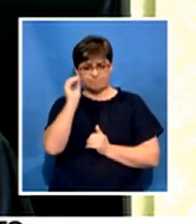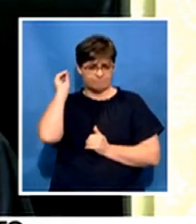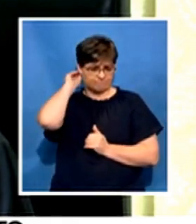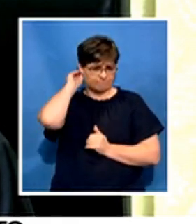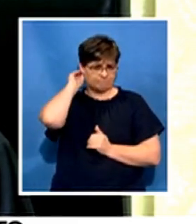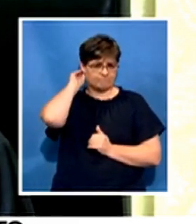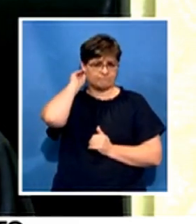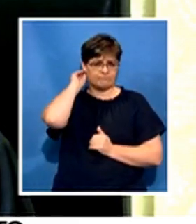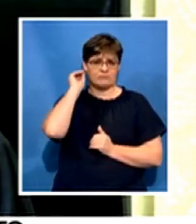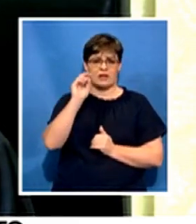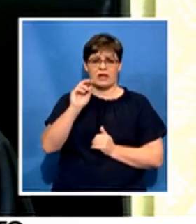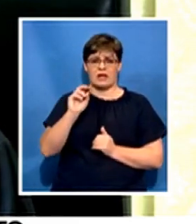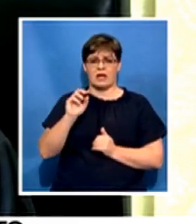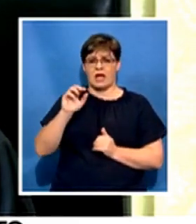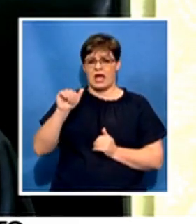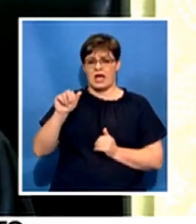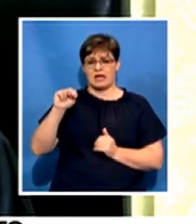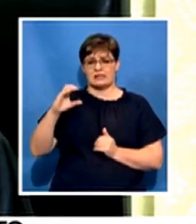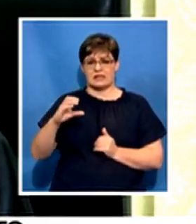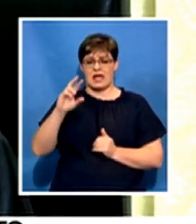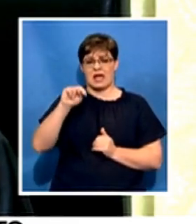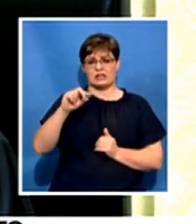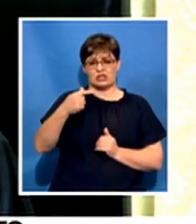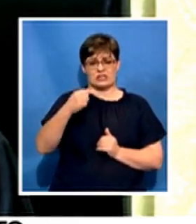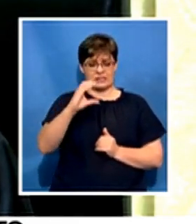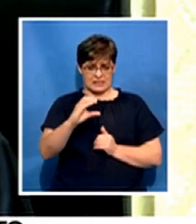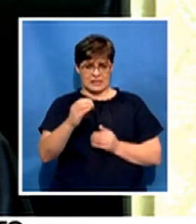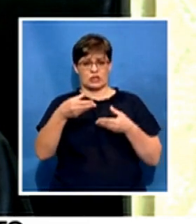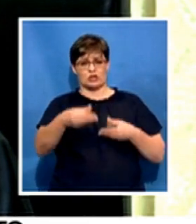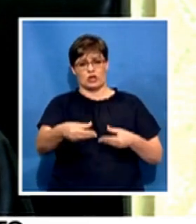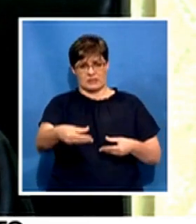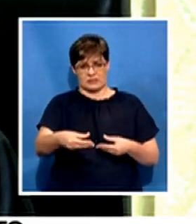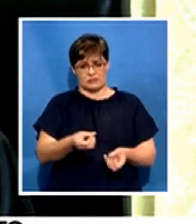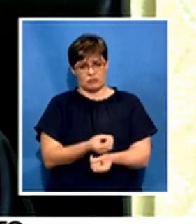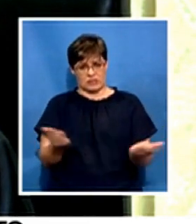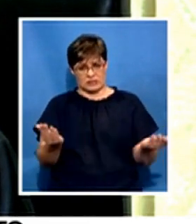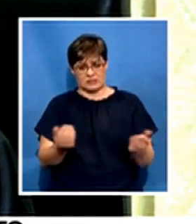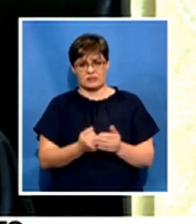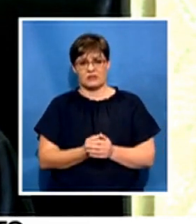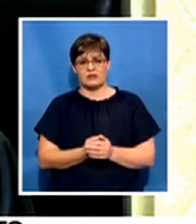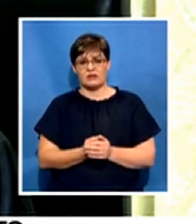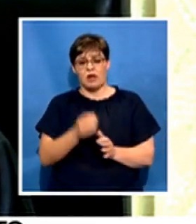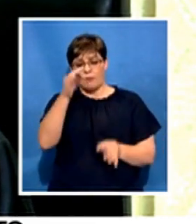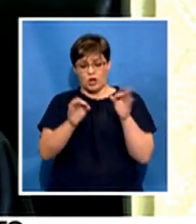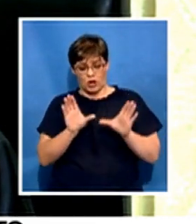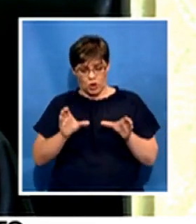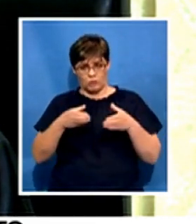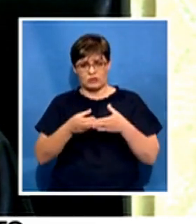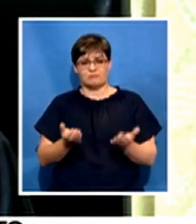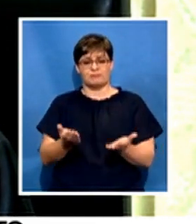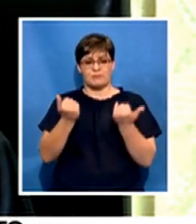ANC-NGC documents, and we shall convene a political commission to help us to develop a posture on